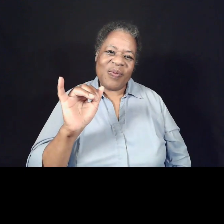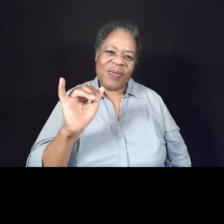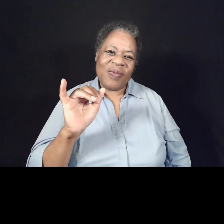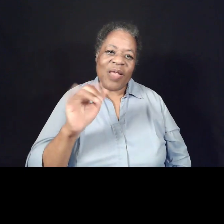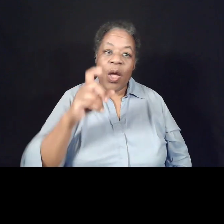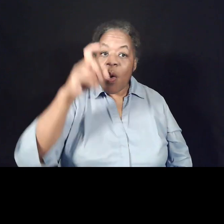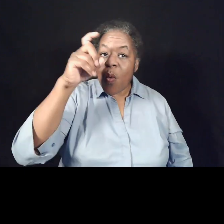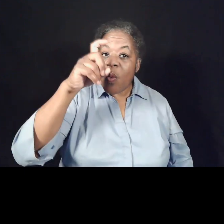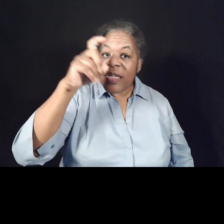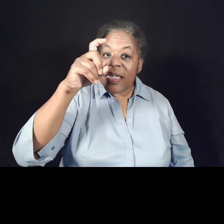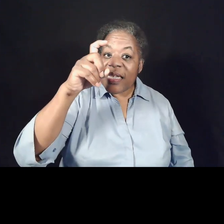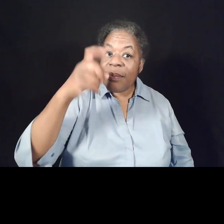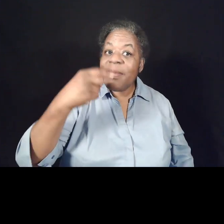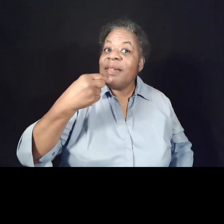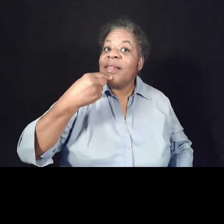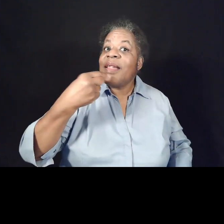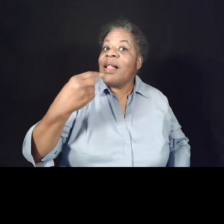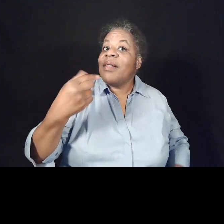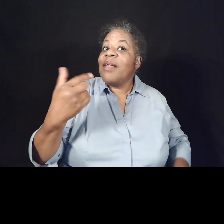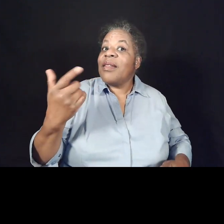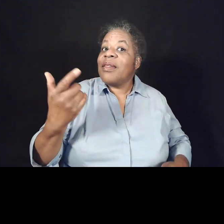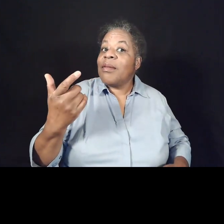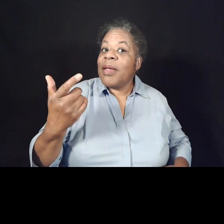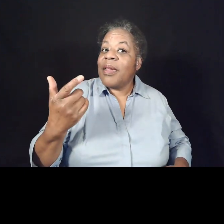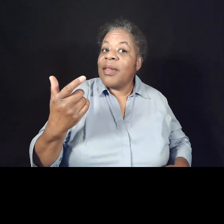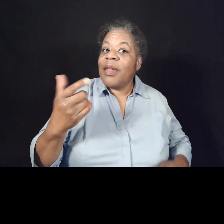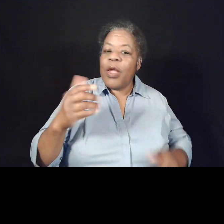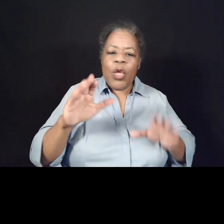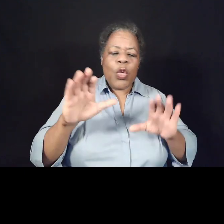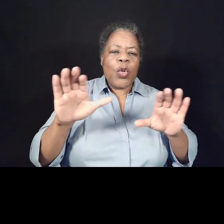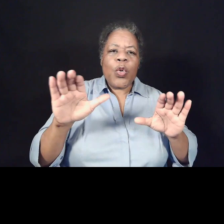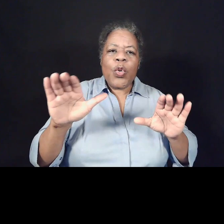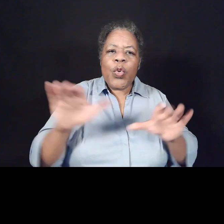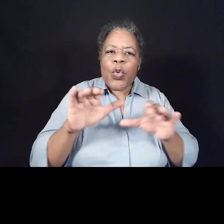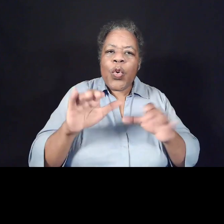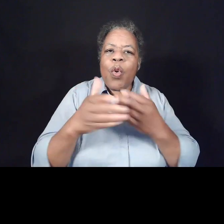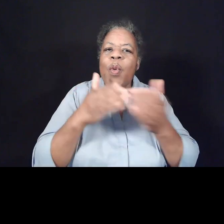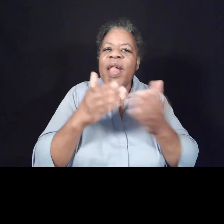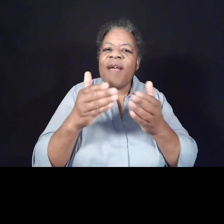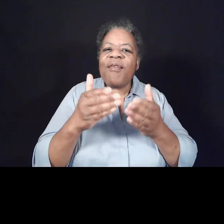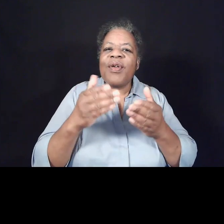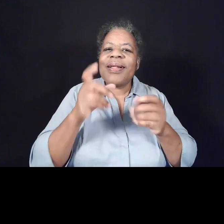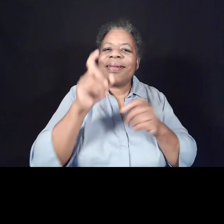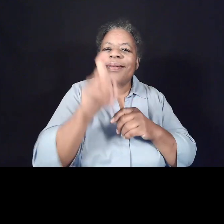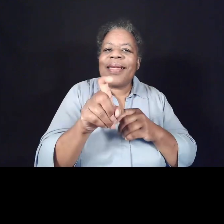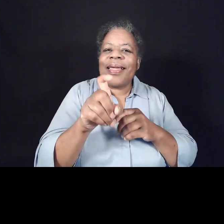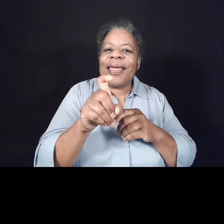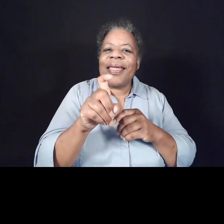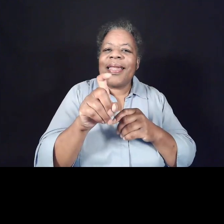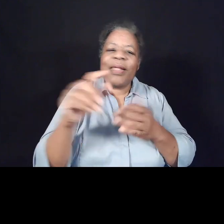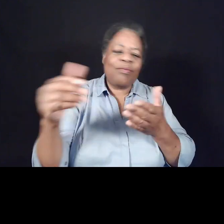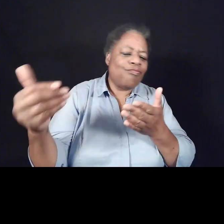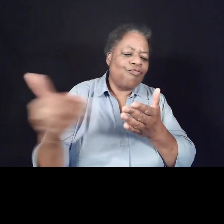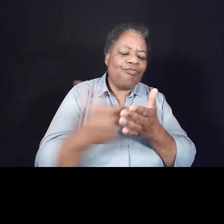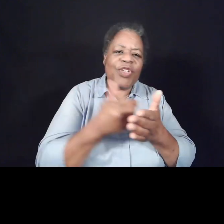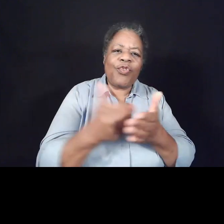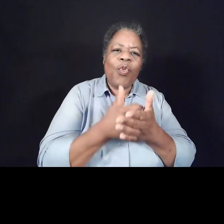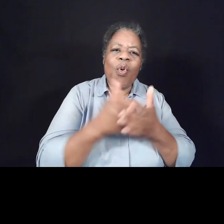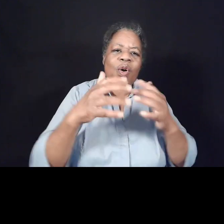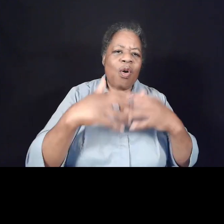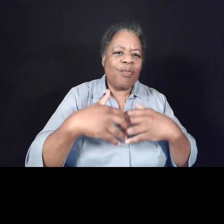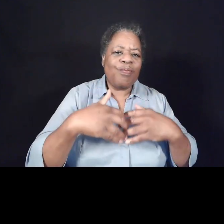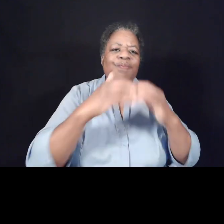Wisdom tells us to do whatever it takes to restore or renew or